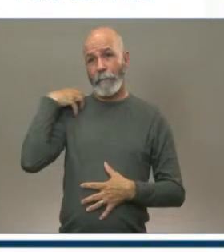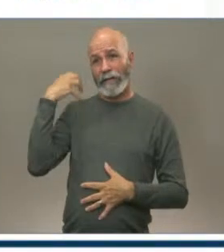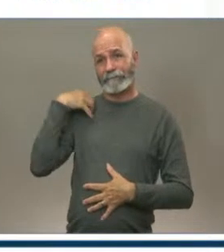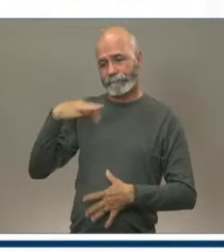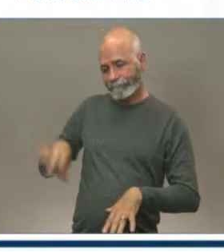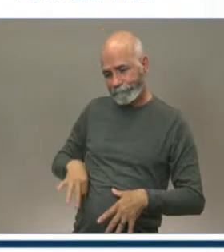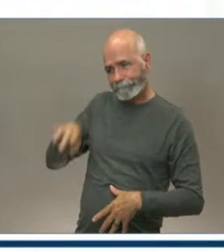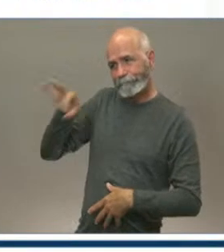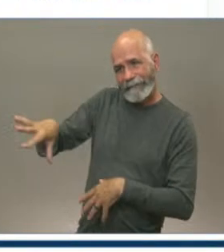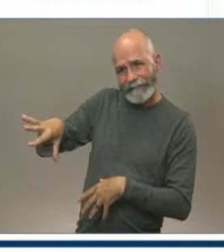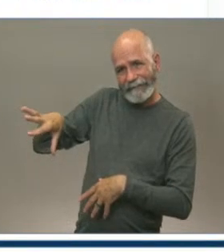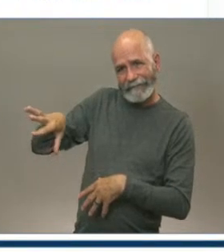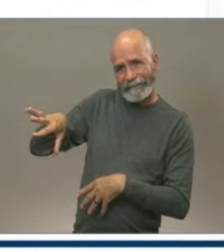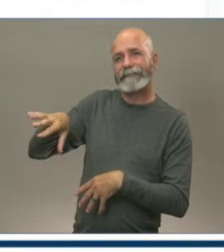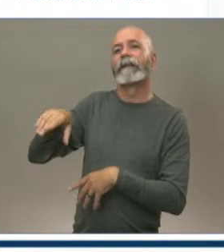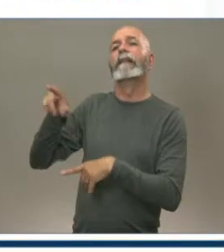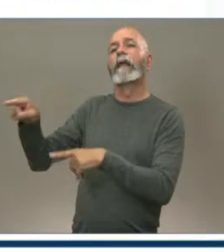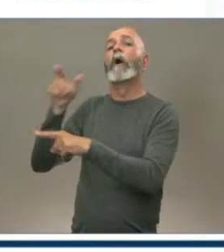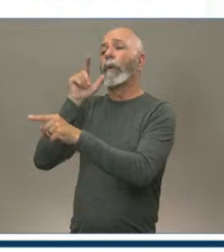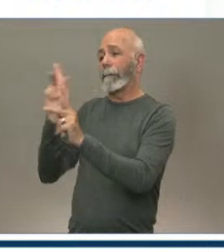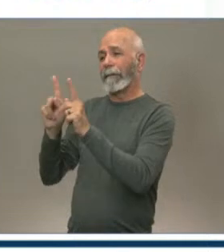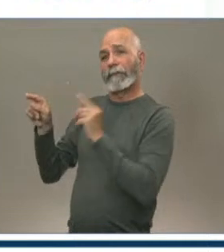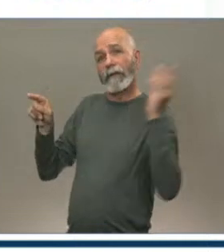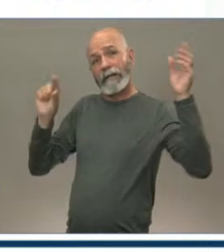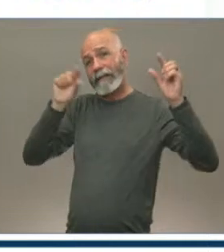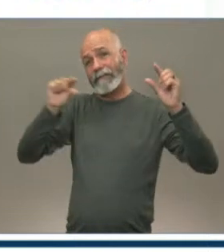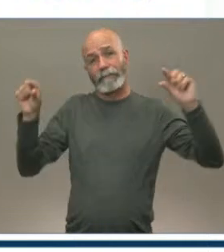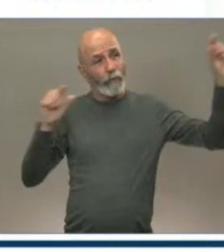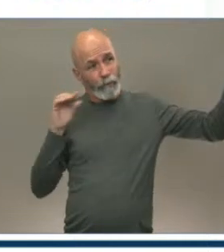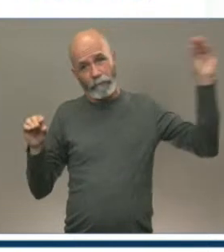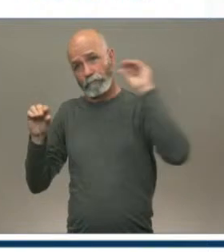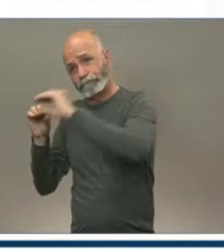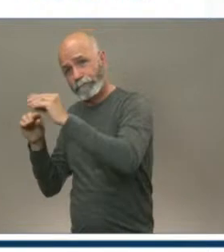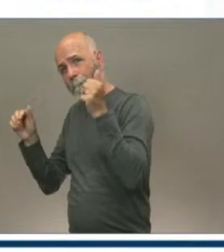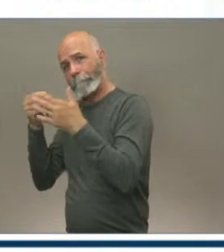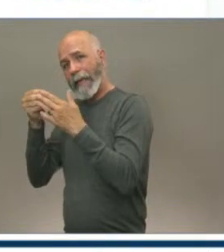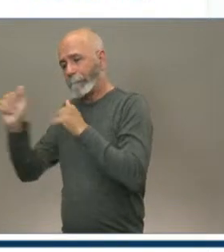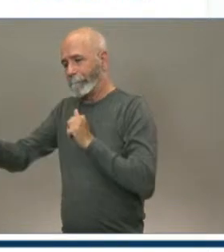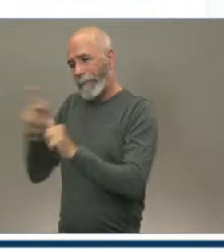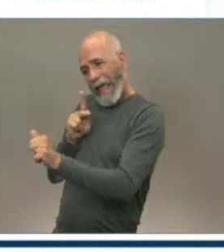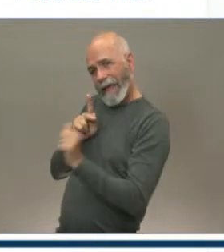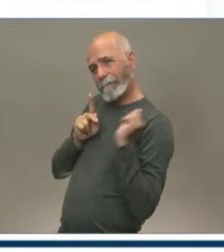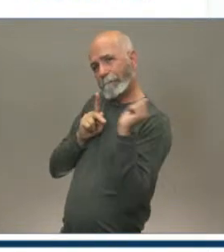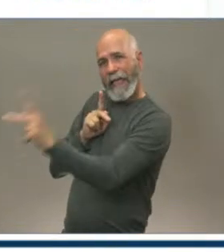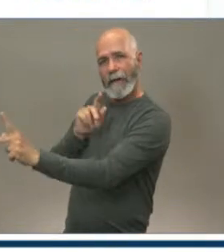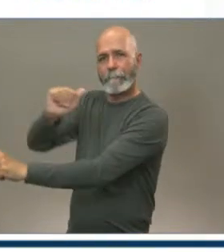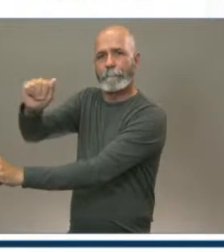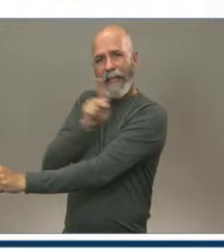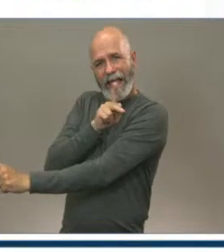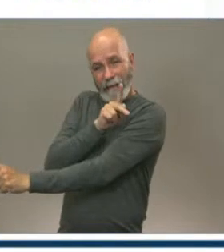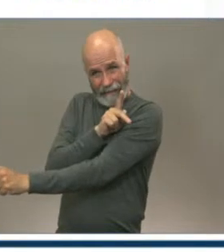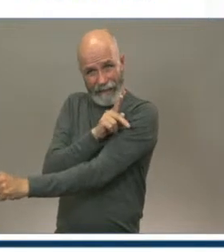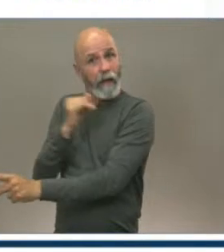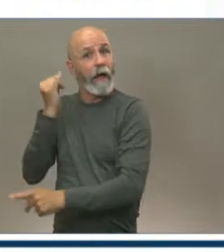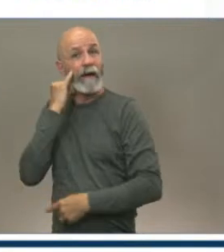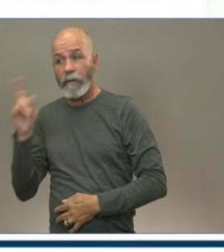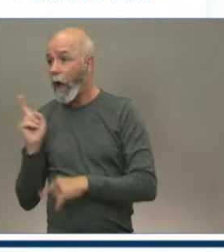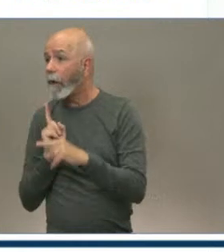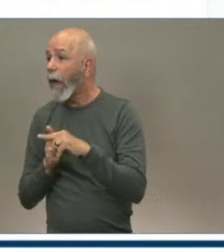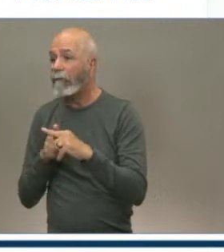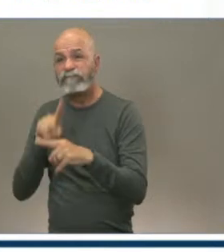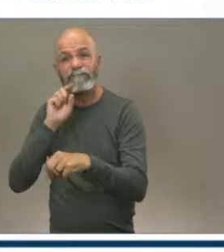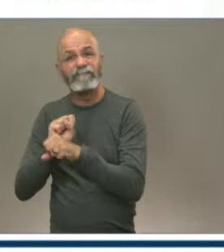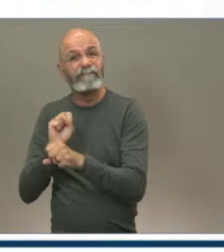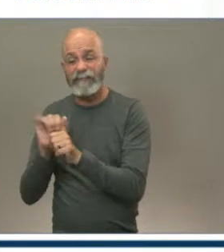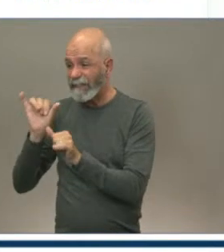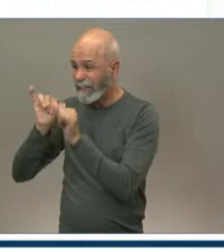be reimbursed under this program. If the individual does test positive for COVID and they have to self-isolate for